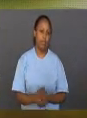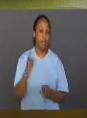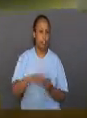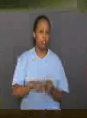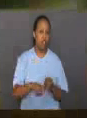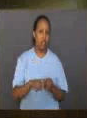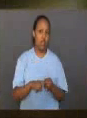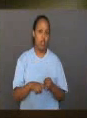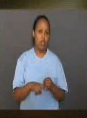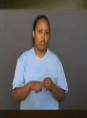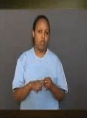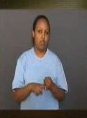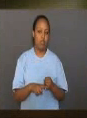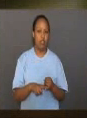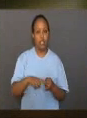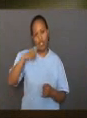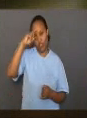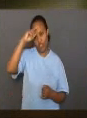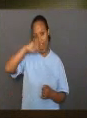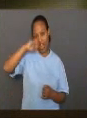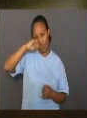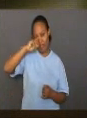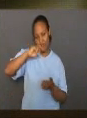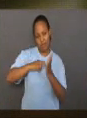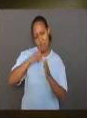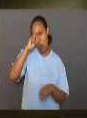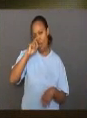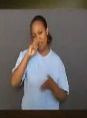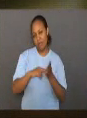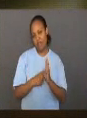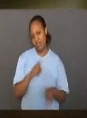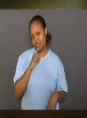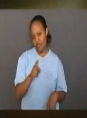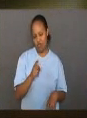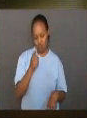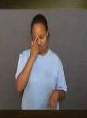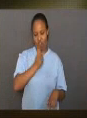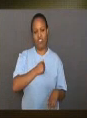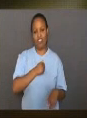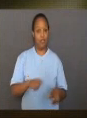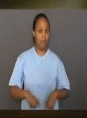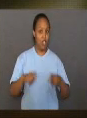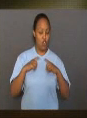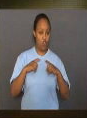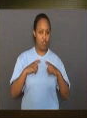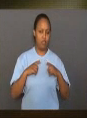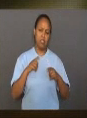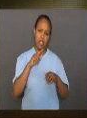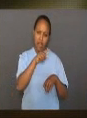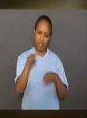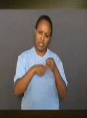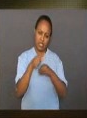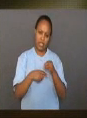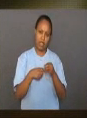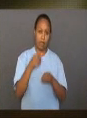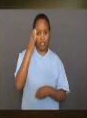Finally, courage is being brave and having the confidence to stand up for what you